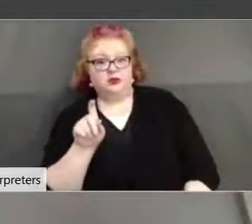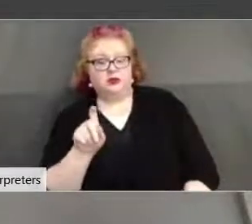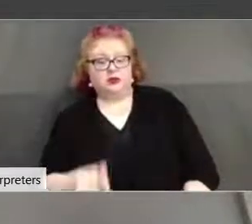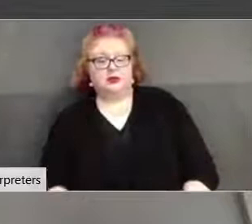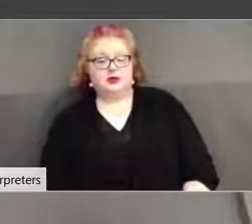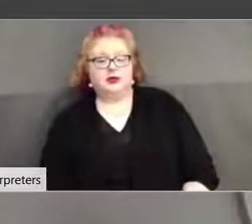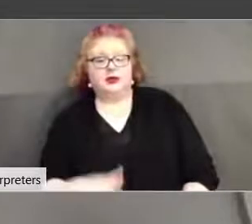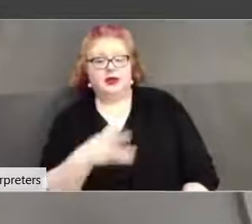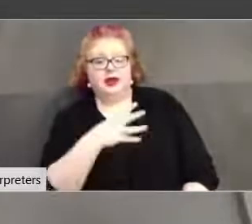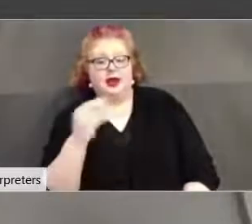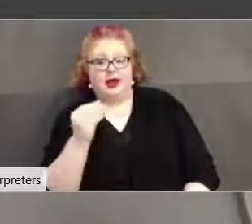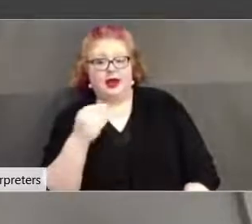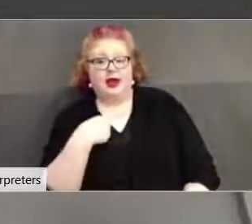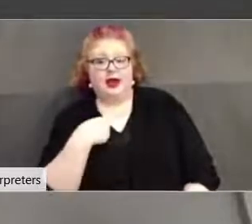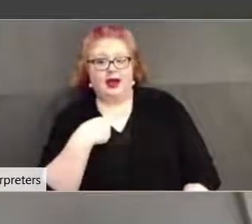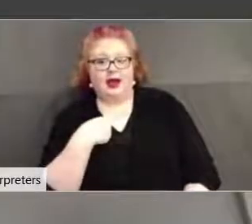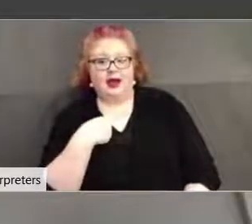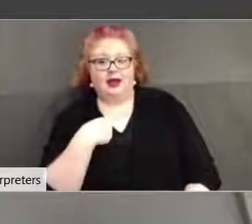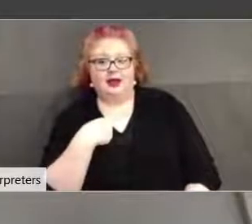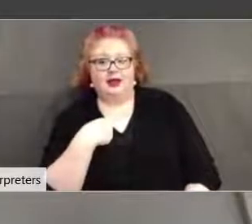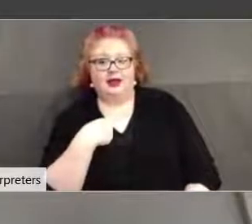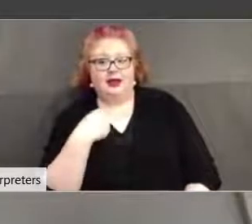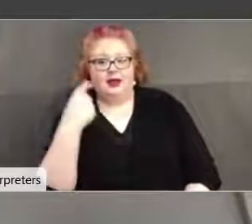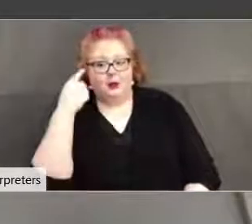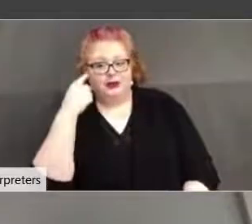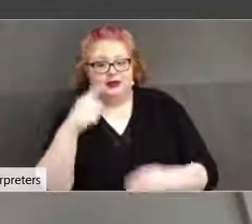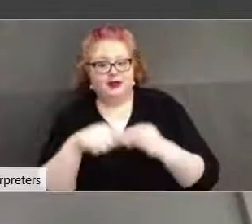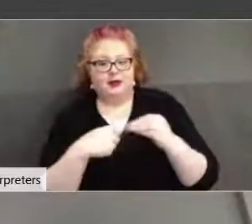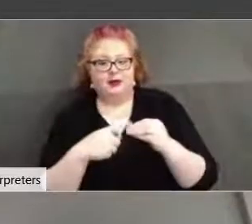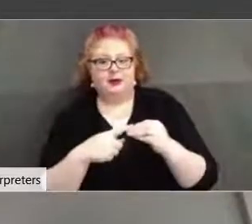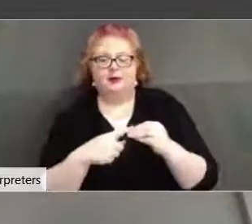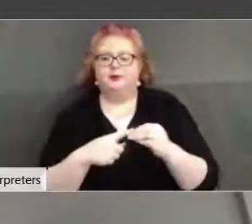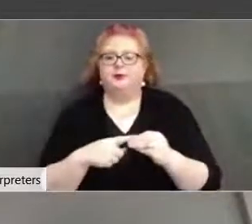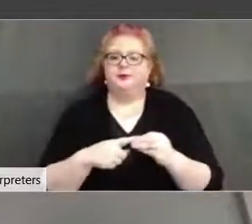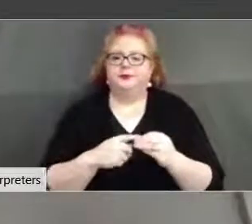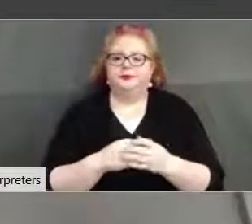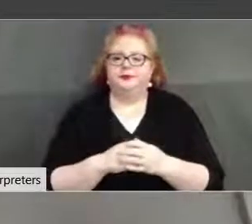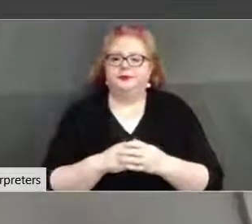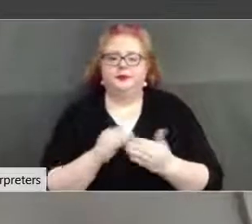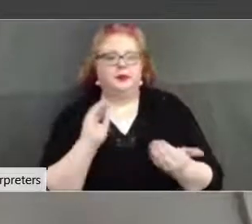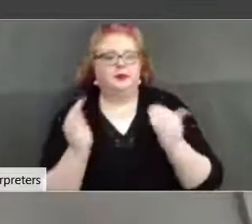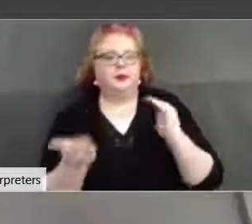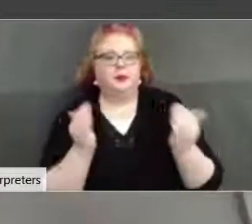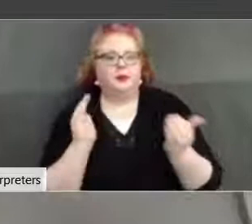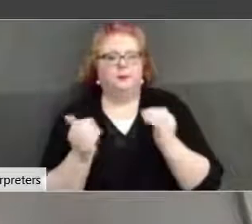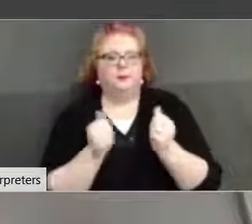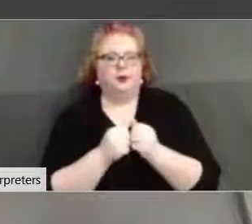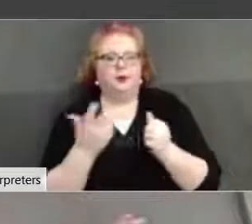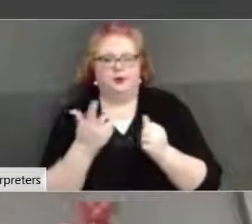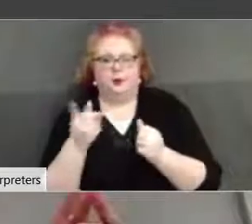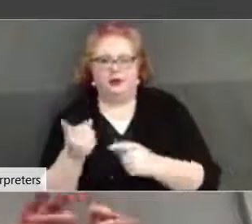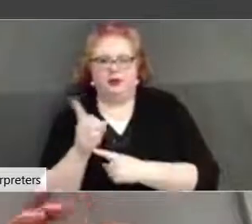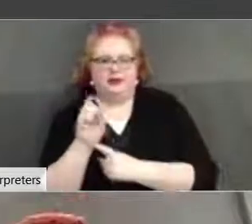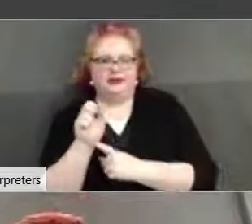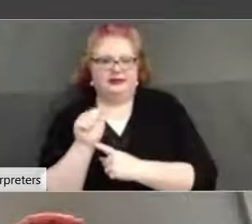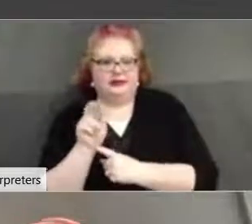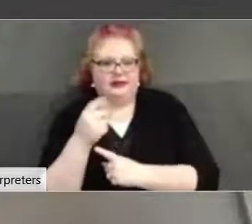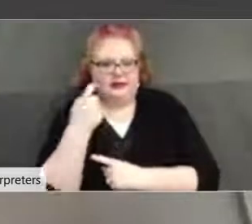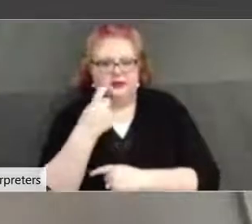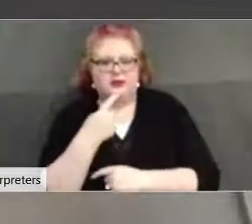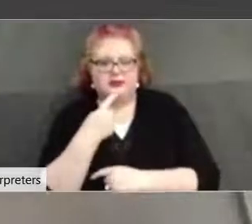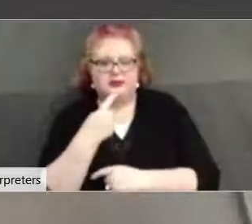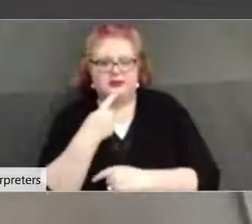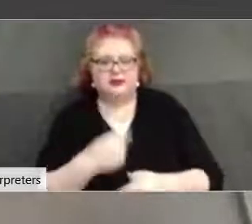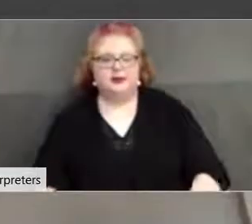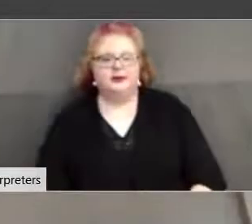The question, Thinking in terms of what David said, yes, ma'am. compared to what David said. So,